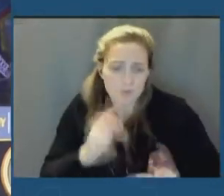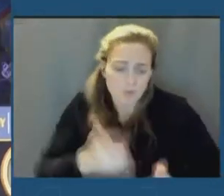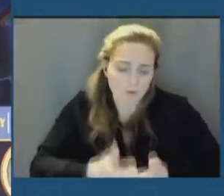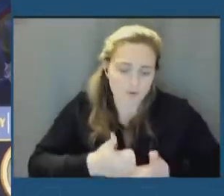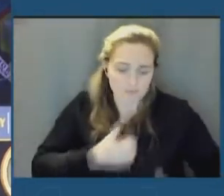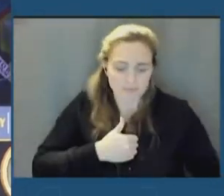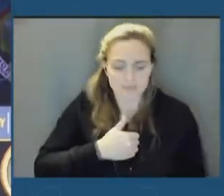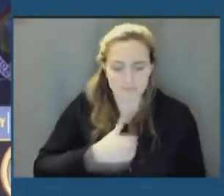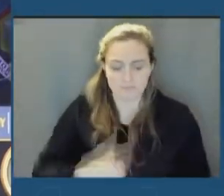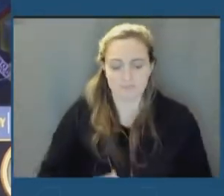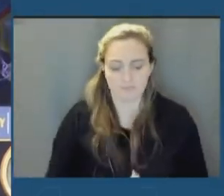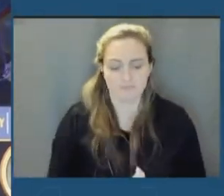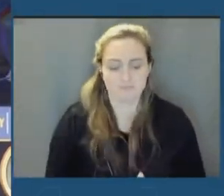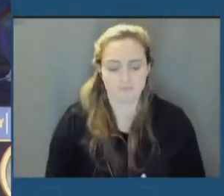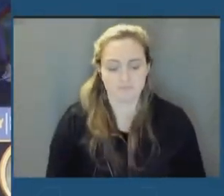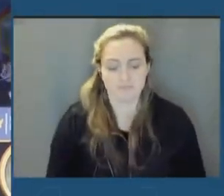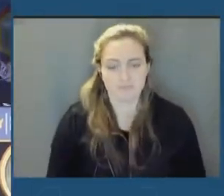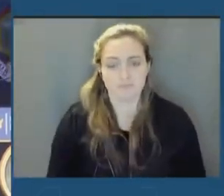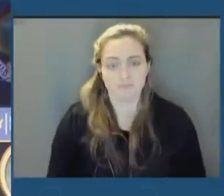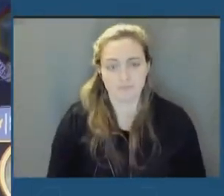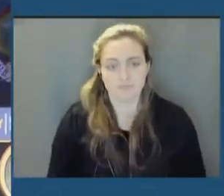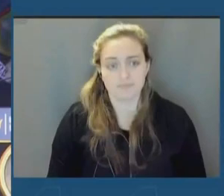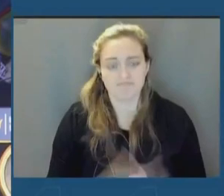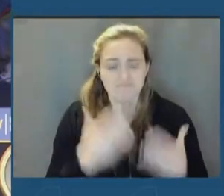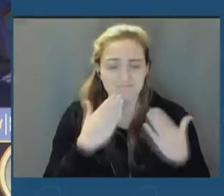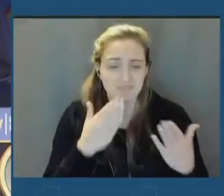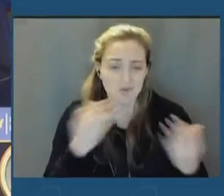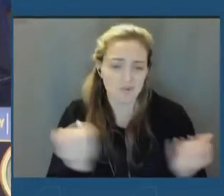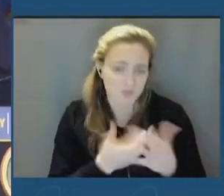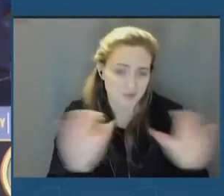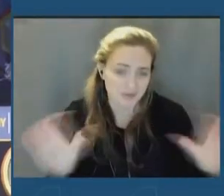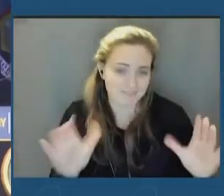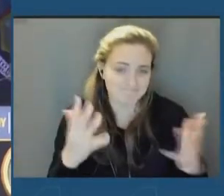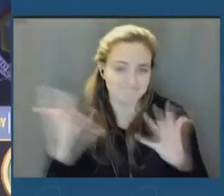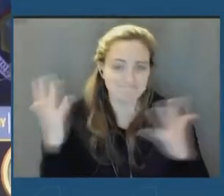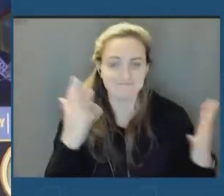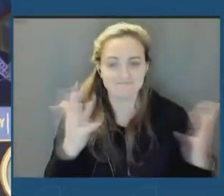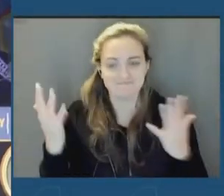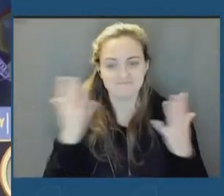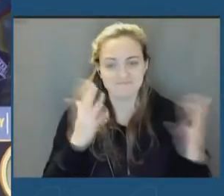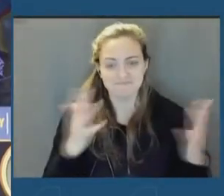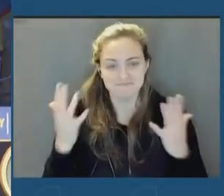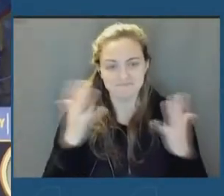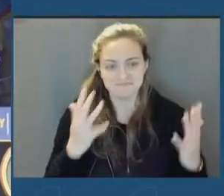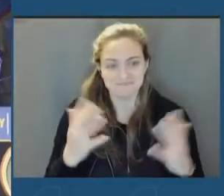Thank you, Dennis, for all you did. You got it.